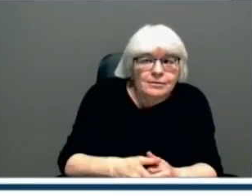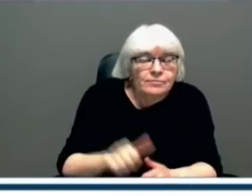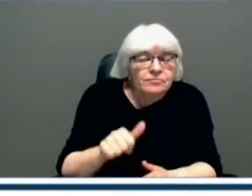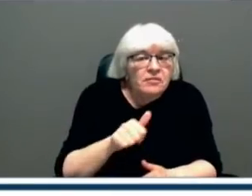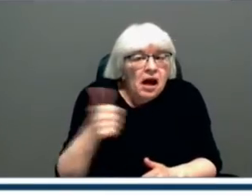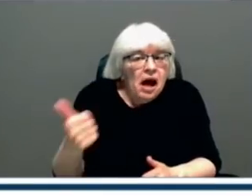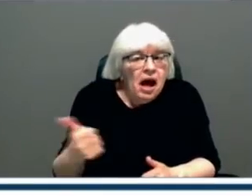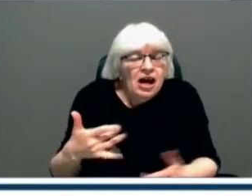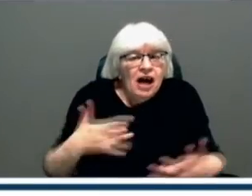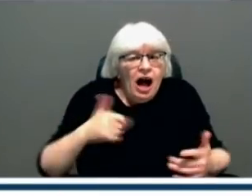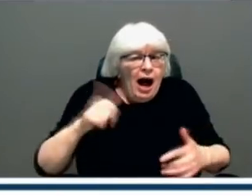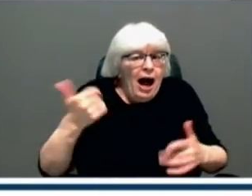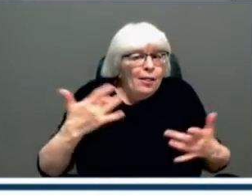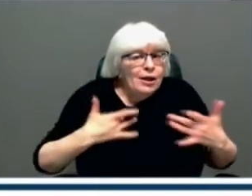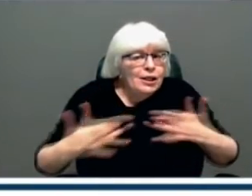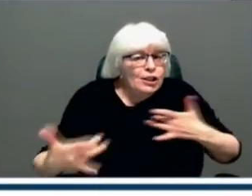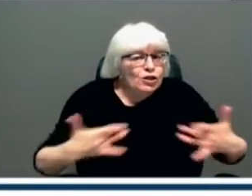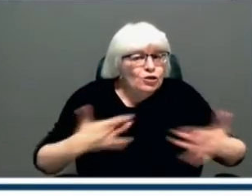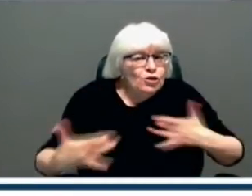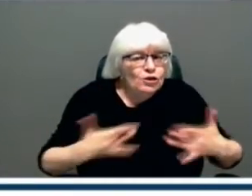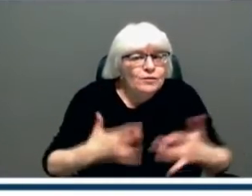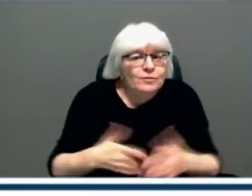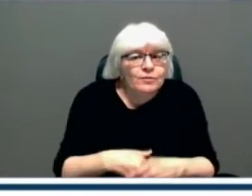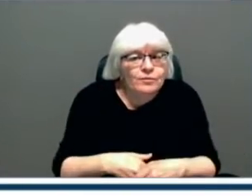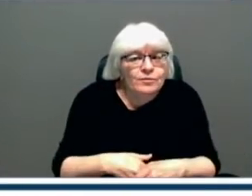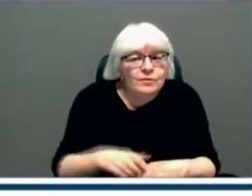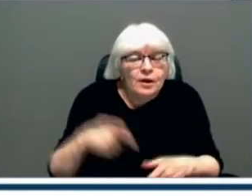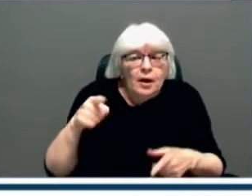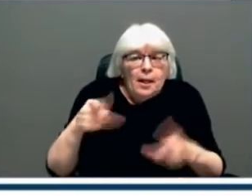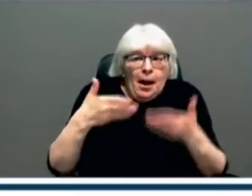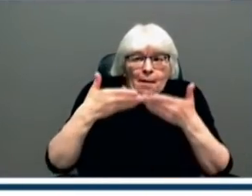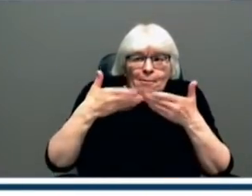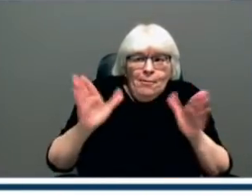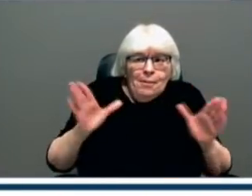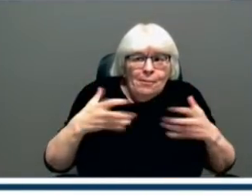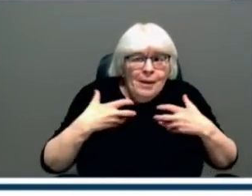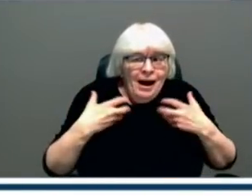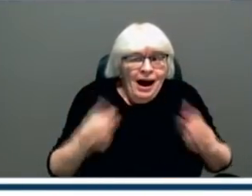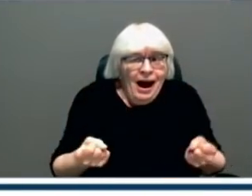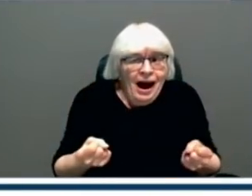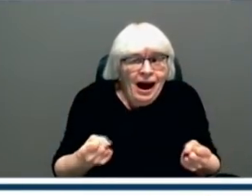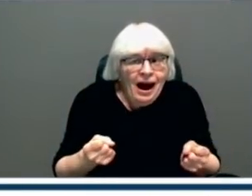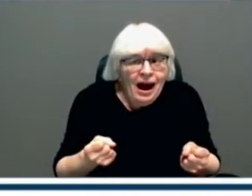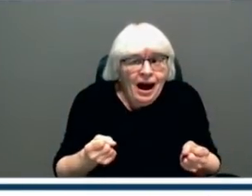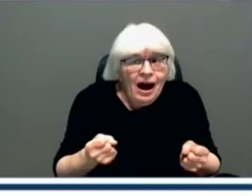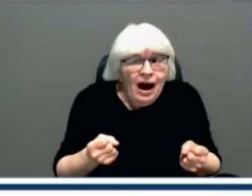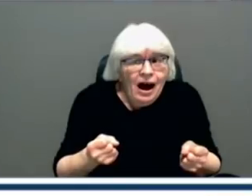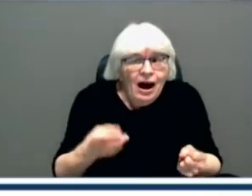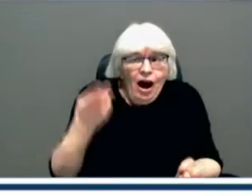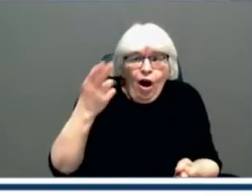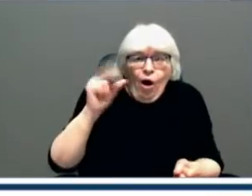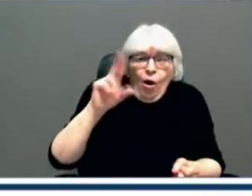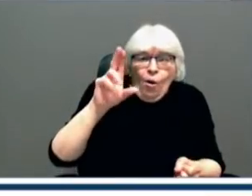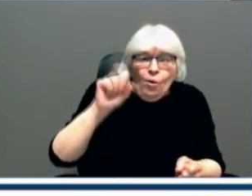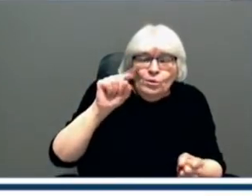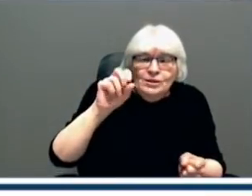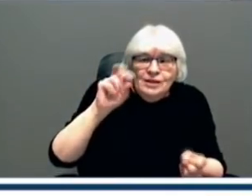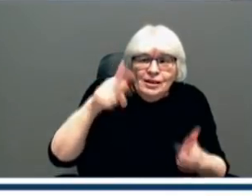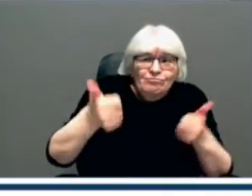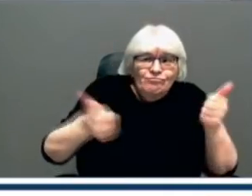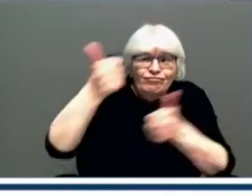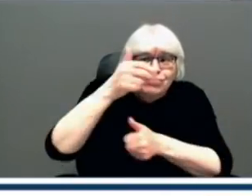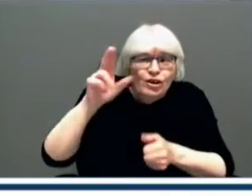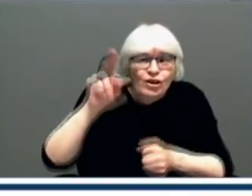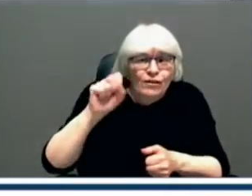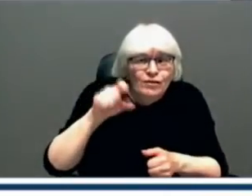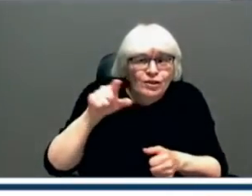how lockstep public health and the Houston government are working now on the transition phase of